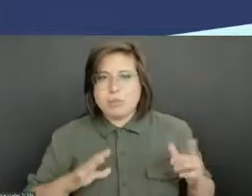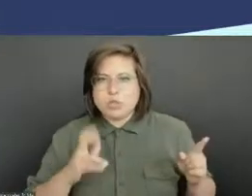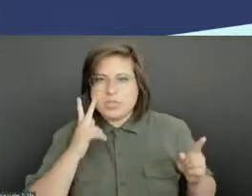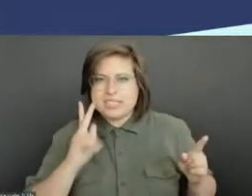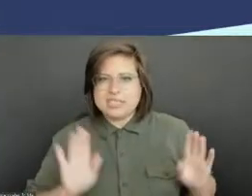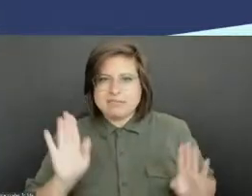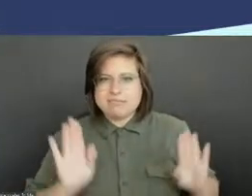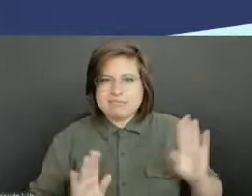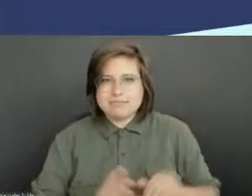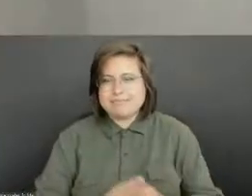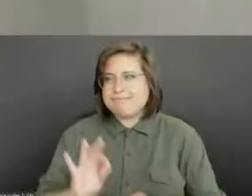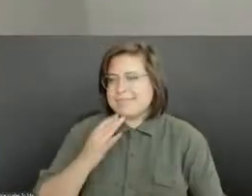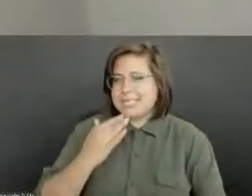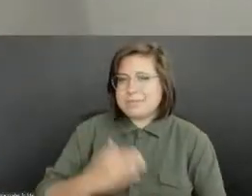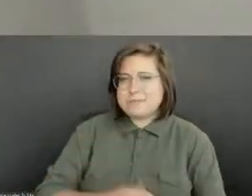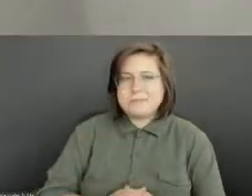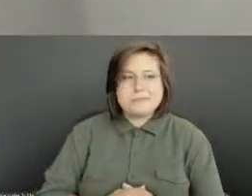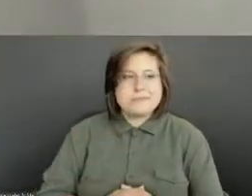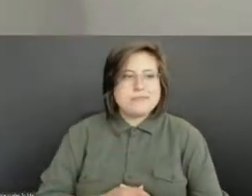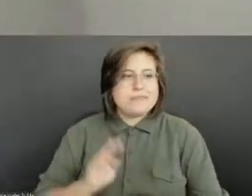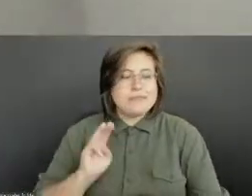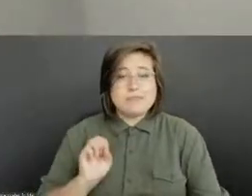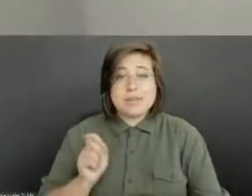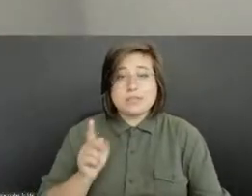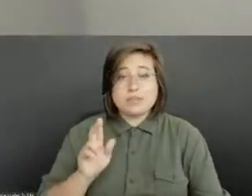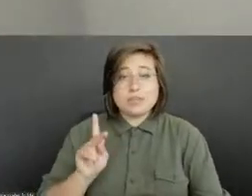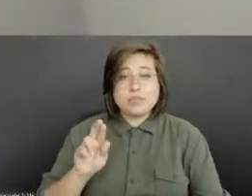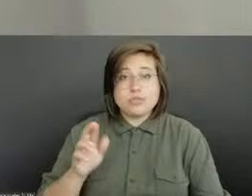Great, thank you. Ms. Turner?